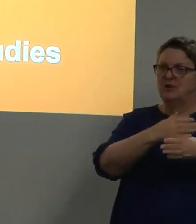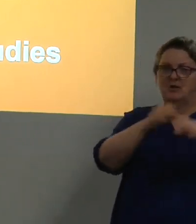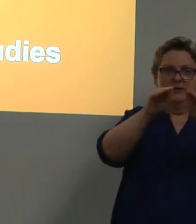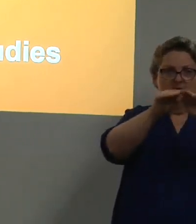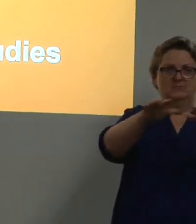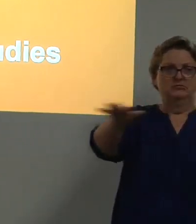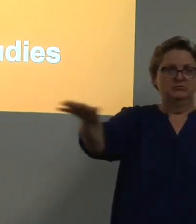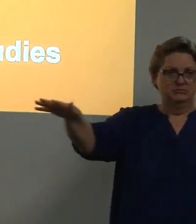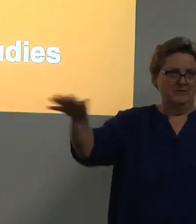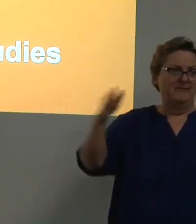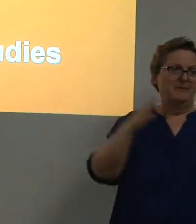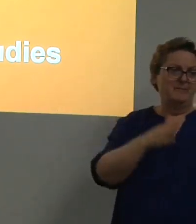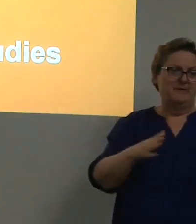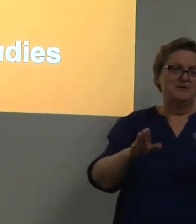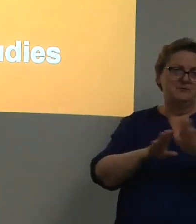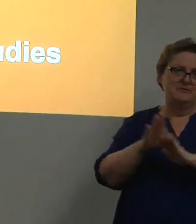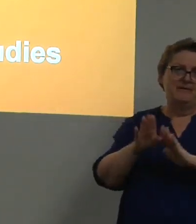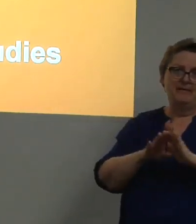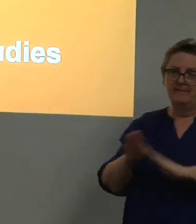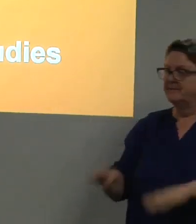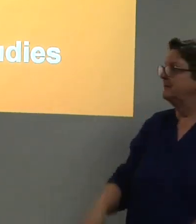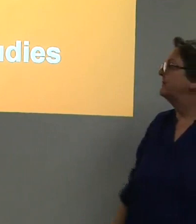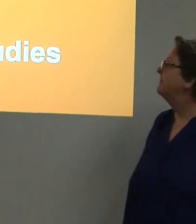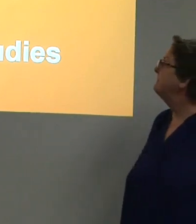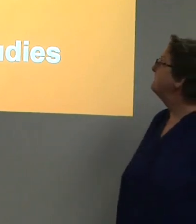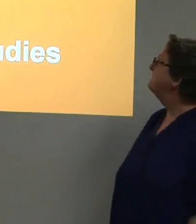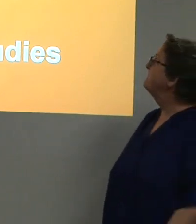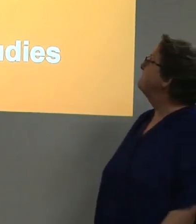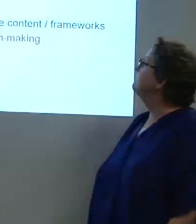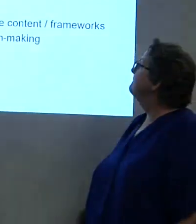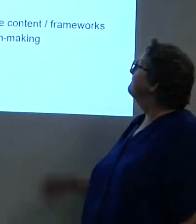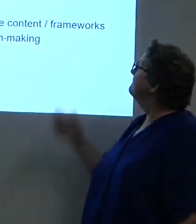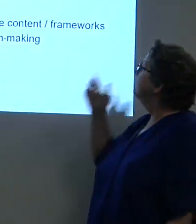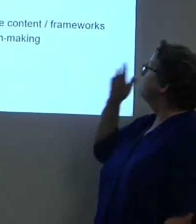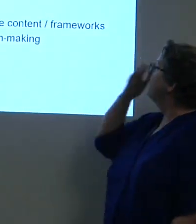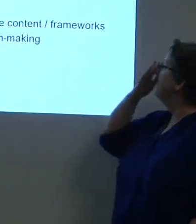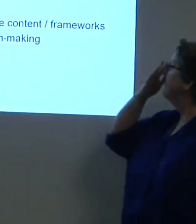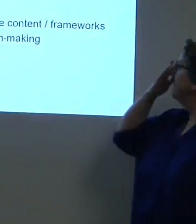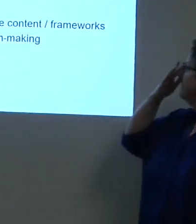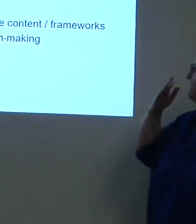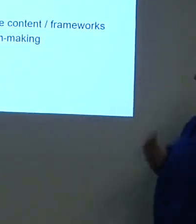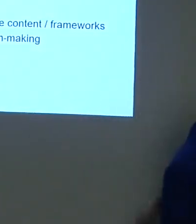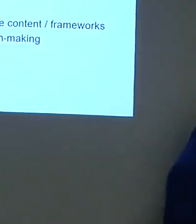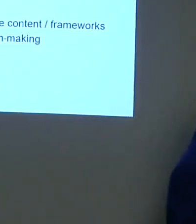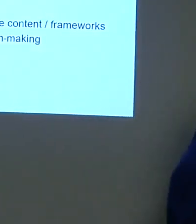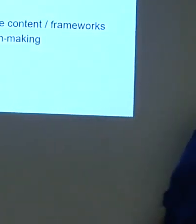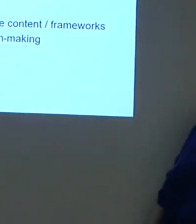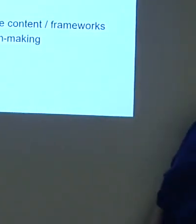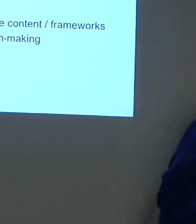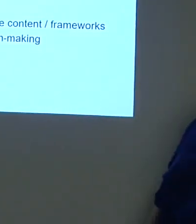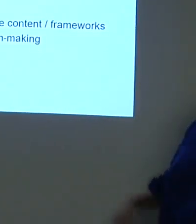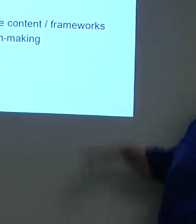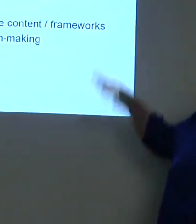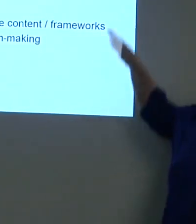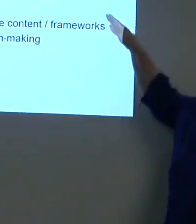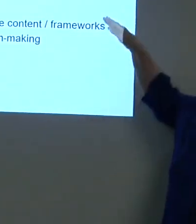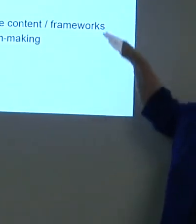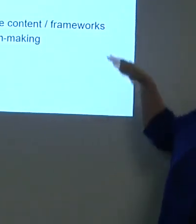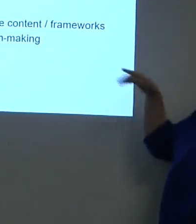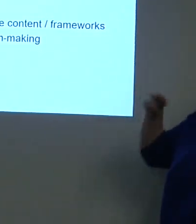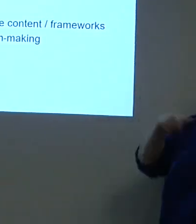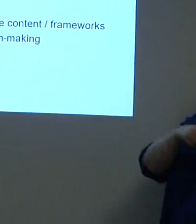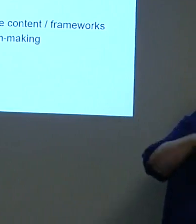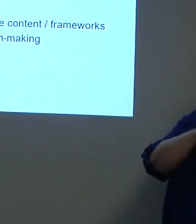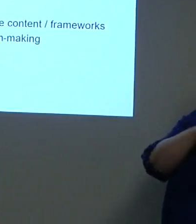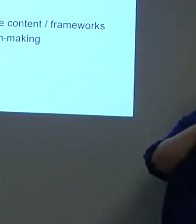lesson plans that you developed, right, as a teacher scholar. So what are the elements that you want to have? So this is another